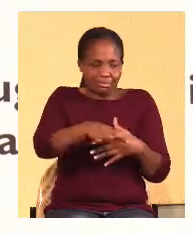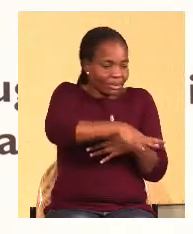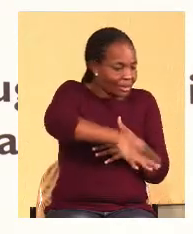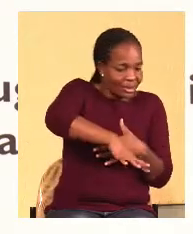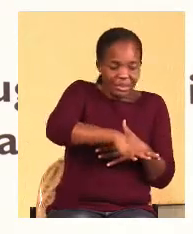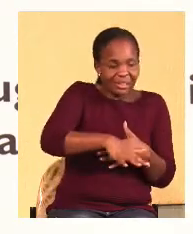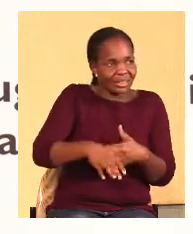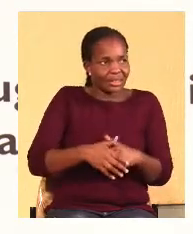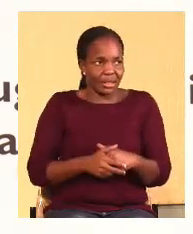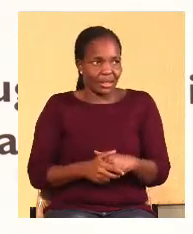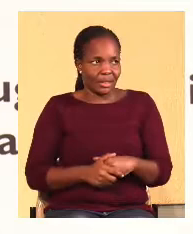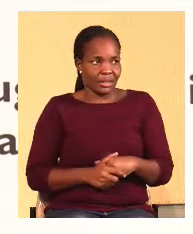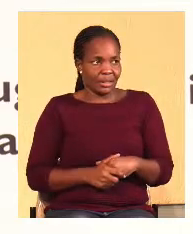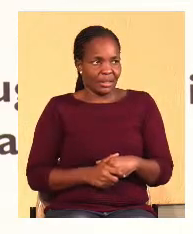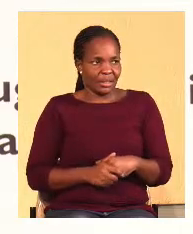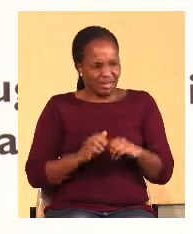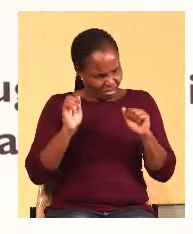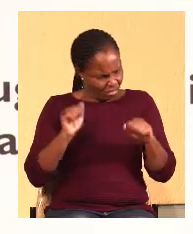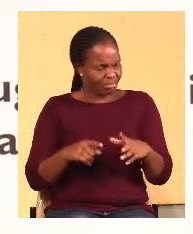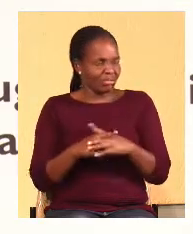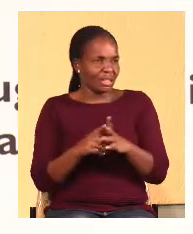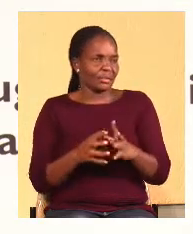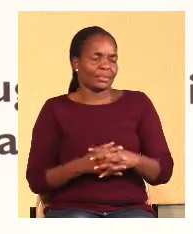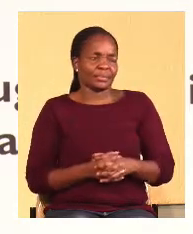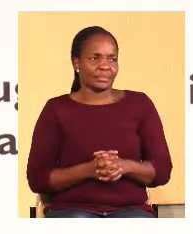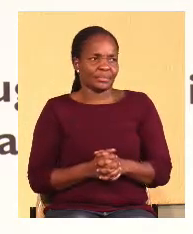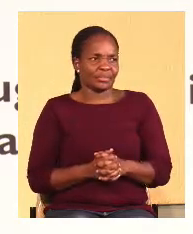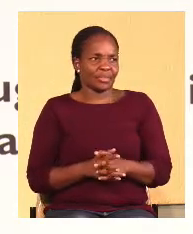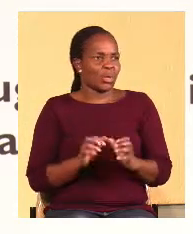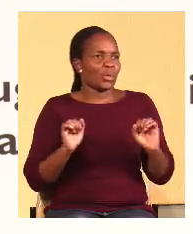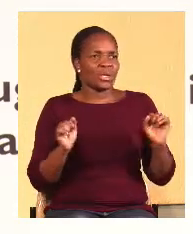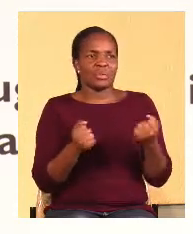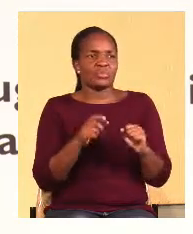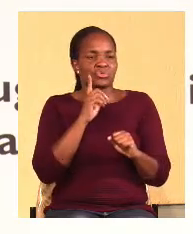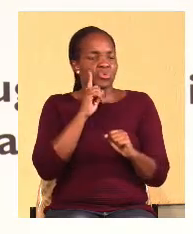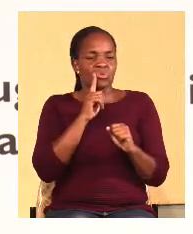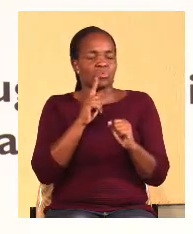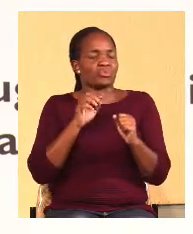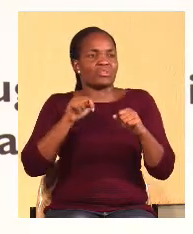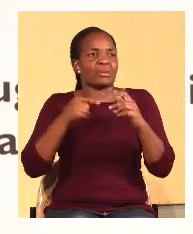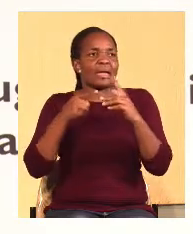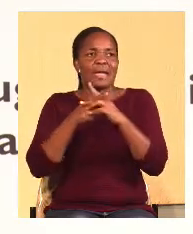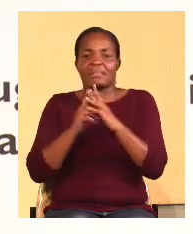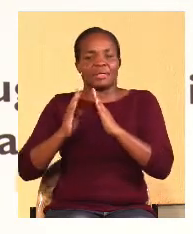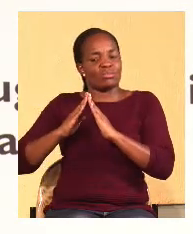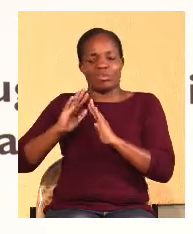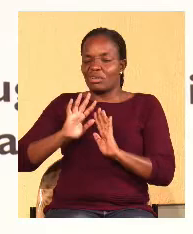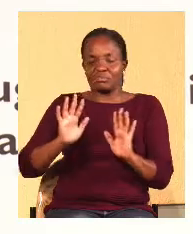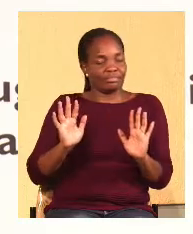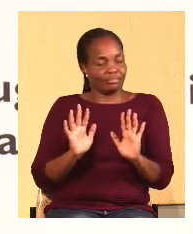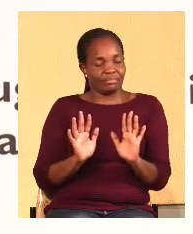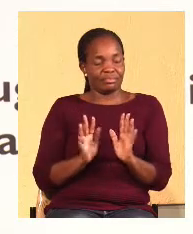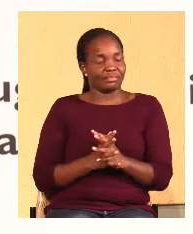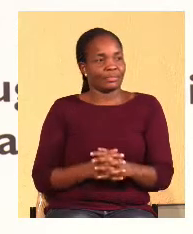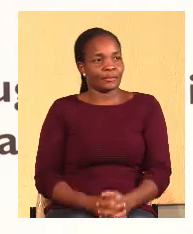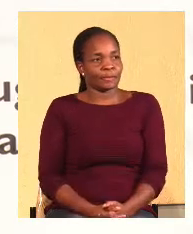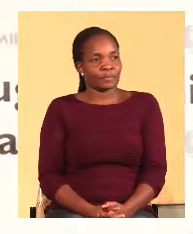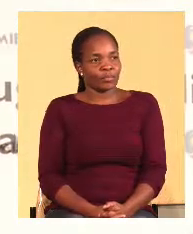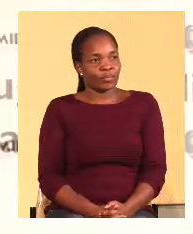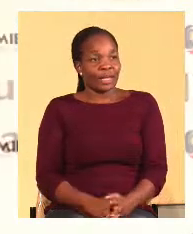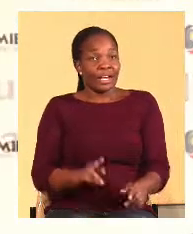it just makes you know, and it can still happen. Okay. We can't control what happens behind closed Thank doors, you very unfortunately. Much.